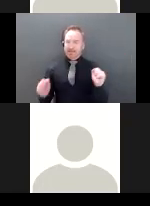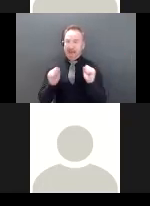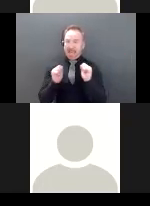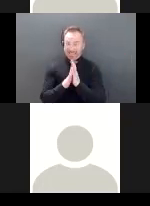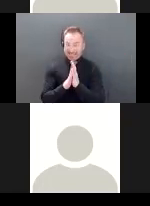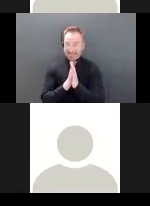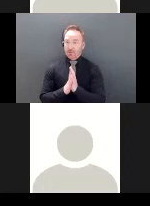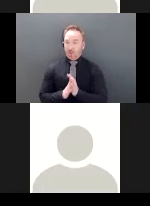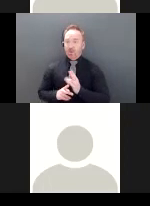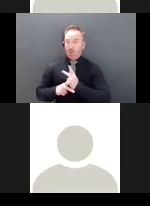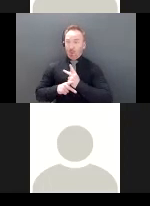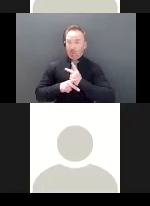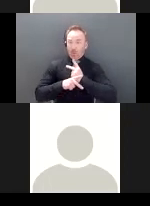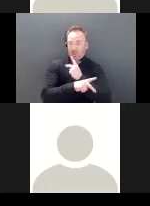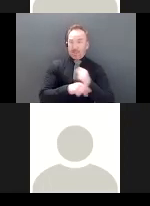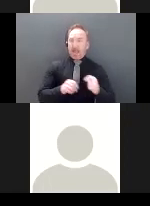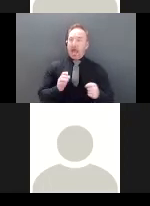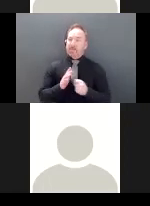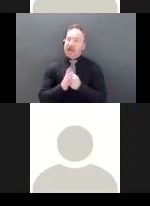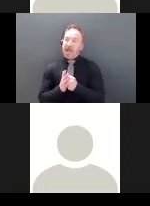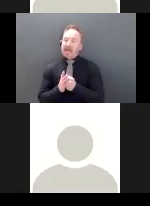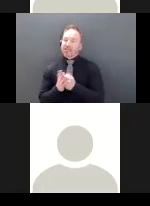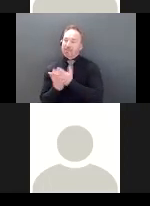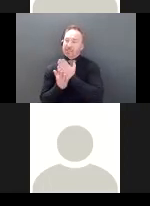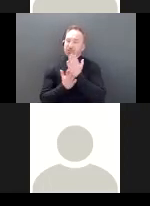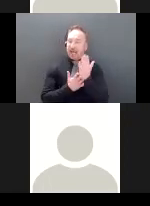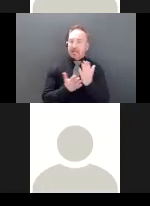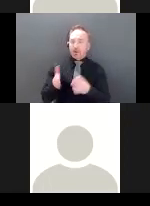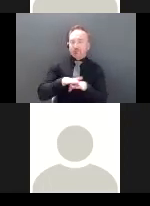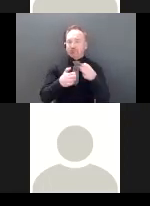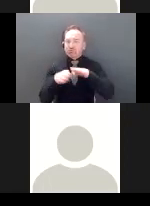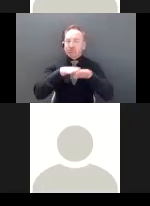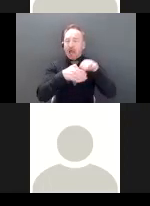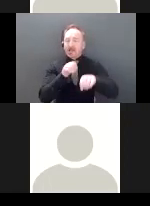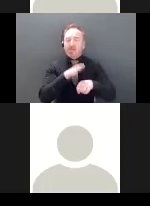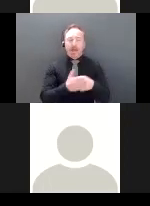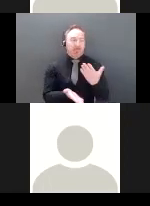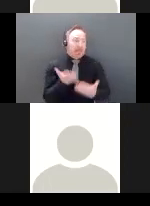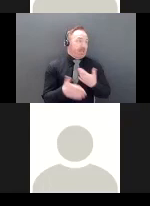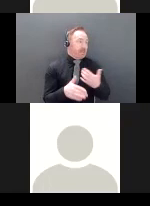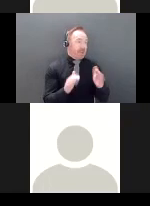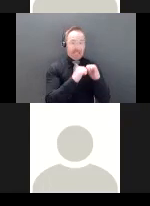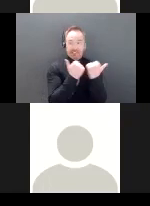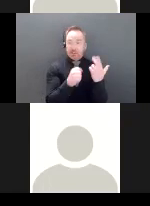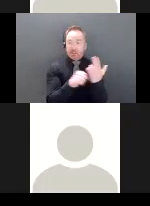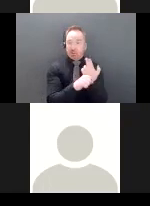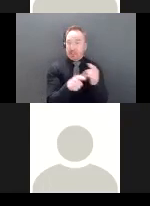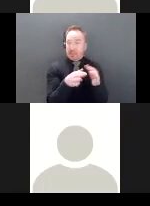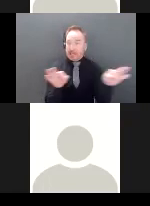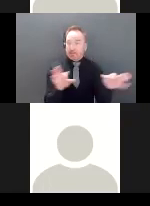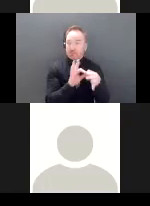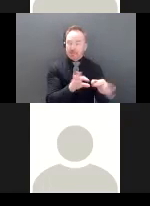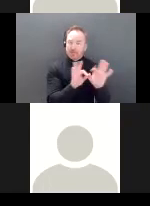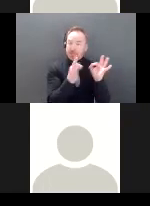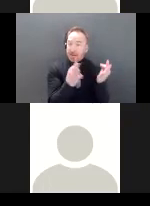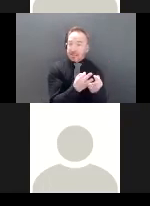intersect. And that violence might fall under the umbrella, some agencies use that language of family violence, elder